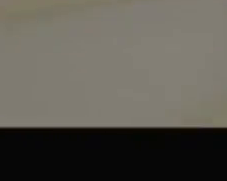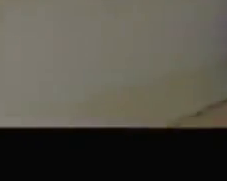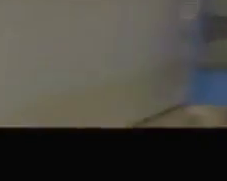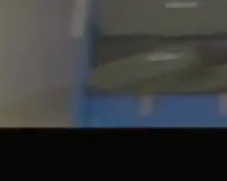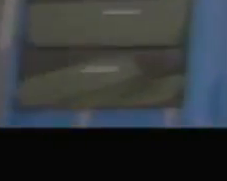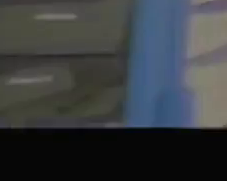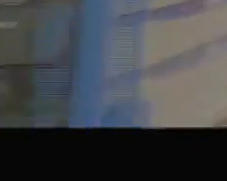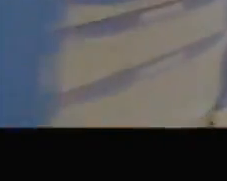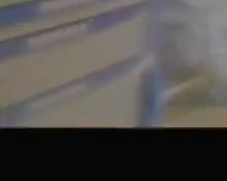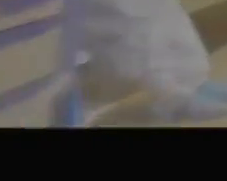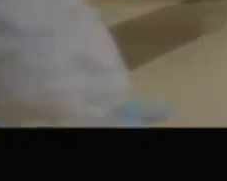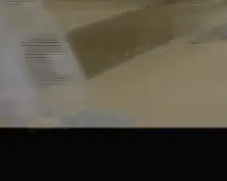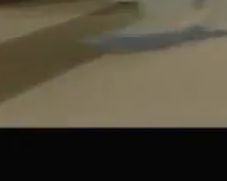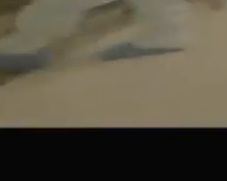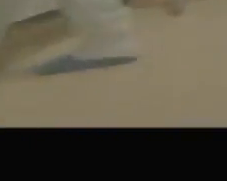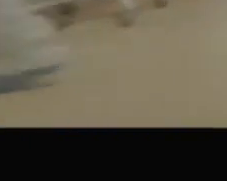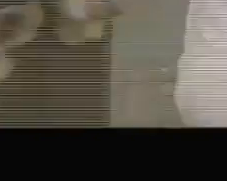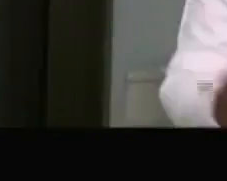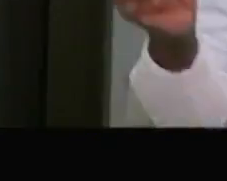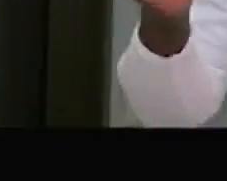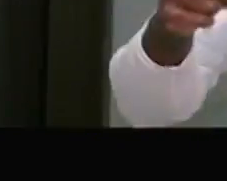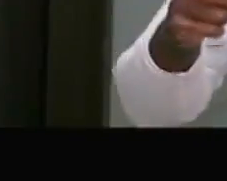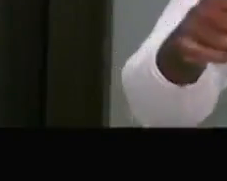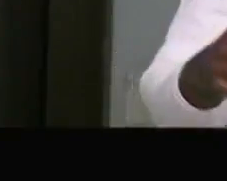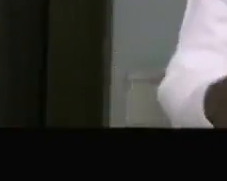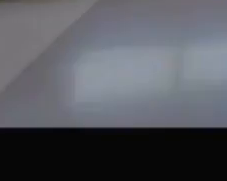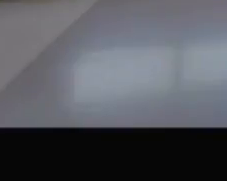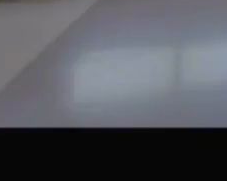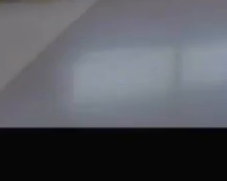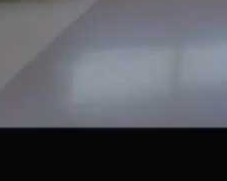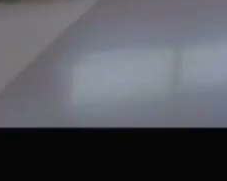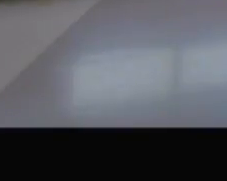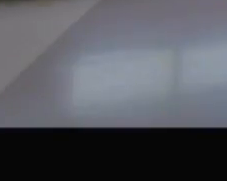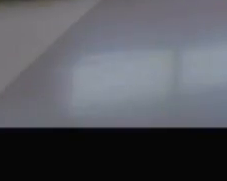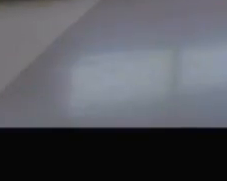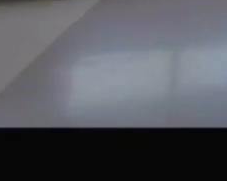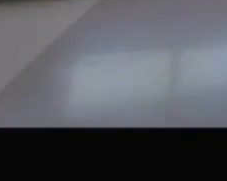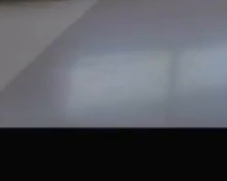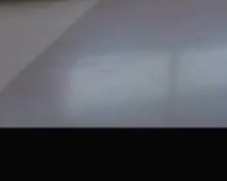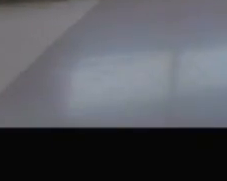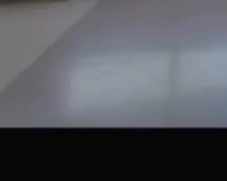wartime term. The war is being fought right here. And the only weapon we have